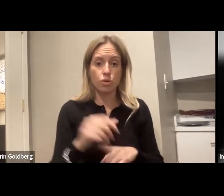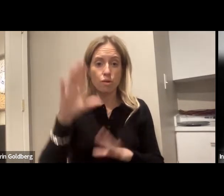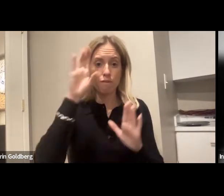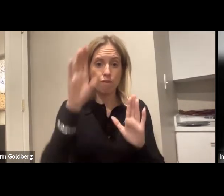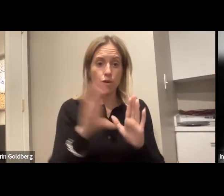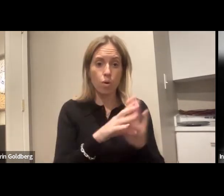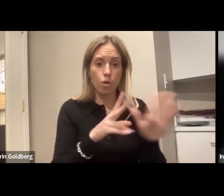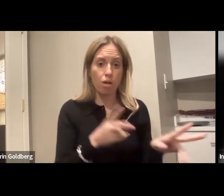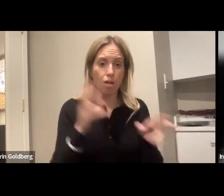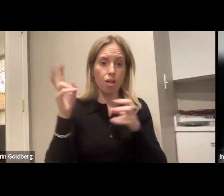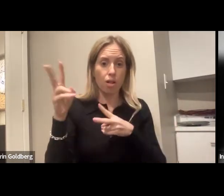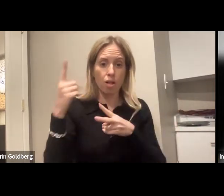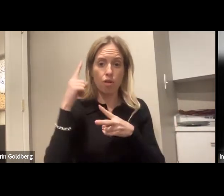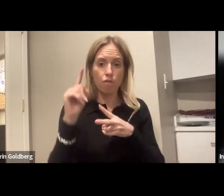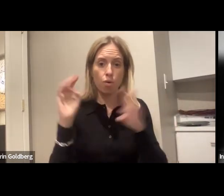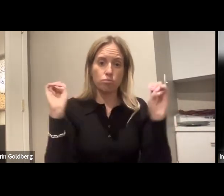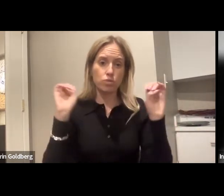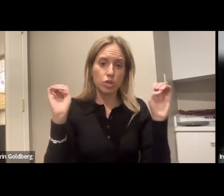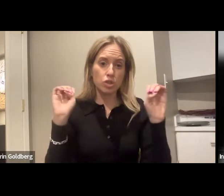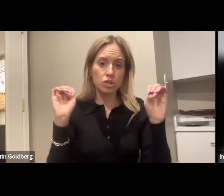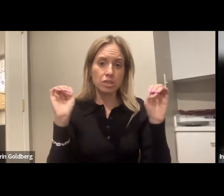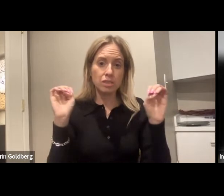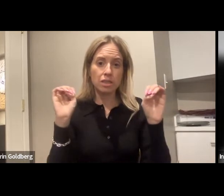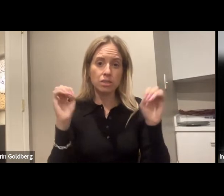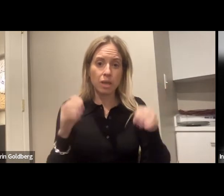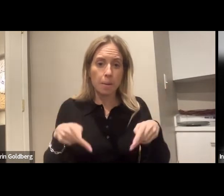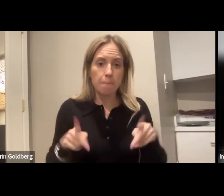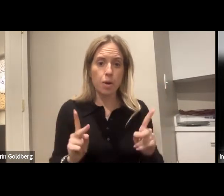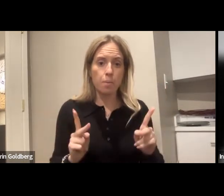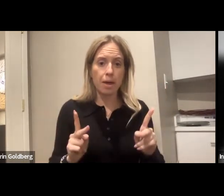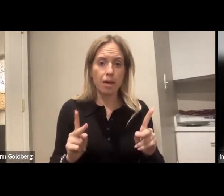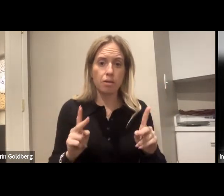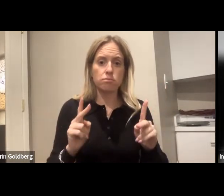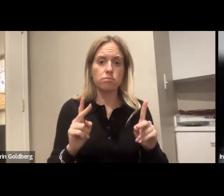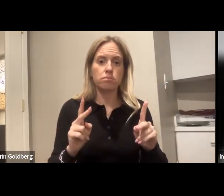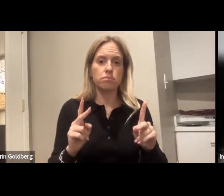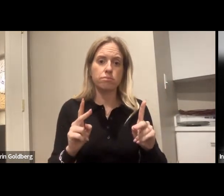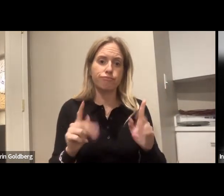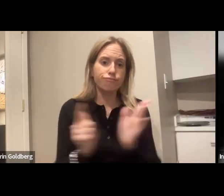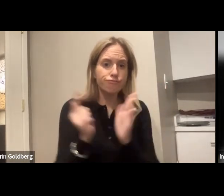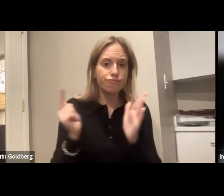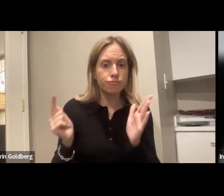for incidents, example, permit violations.